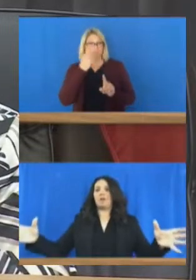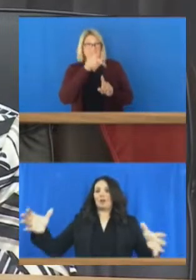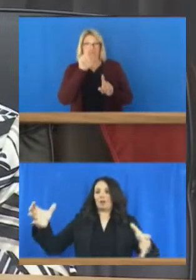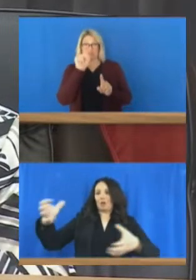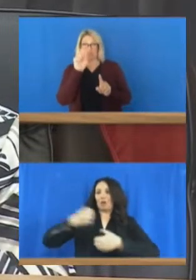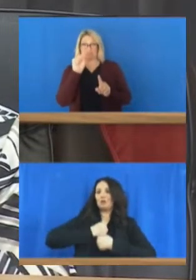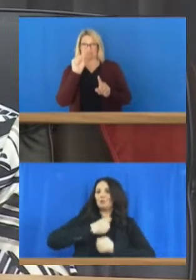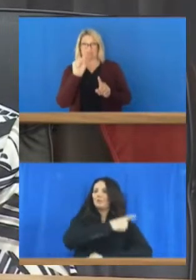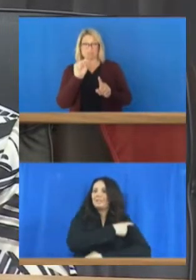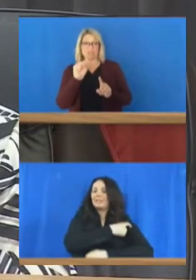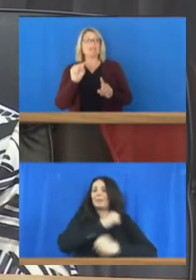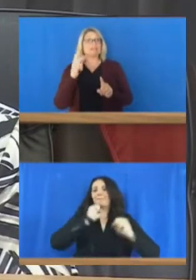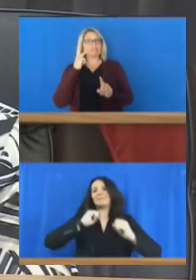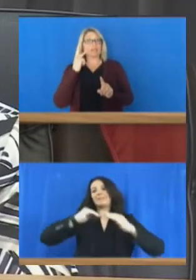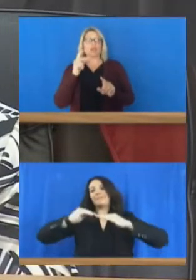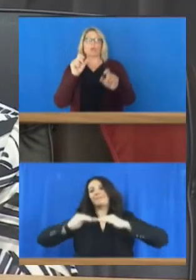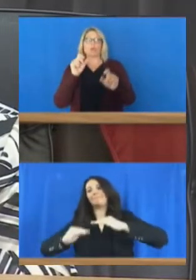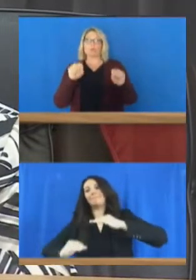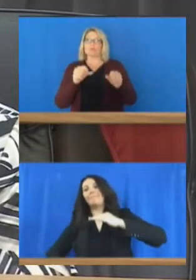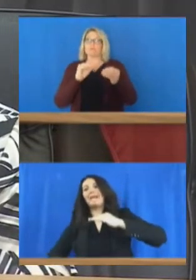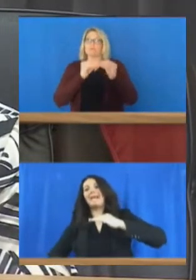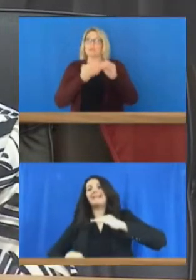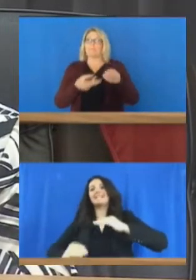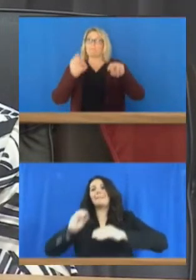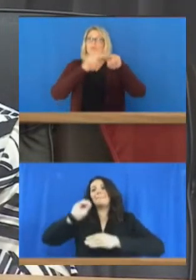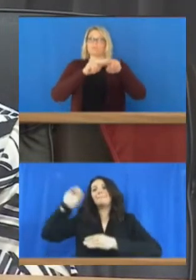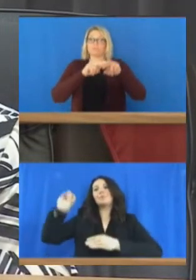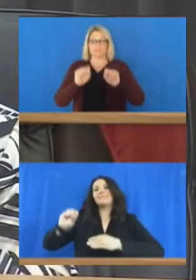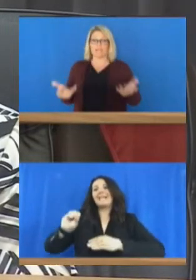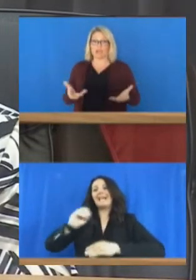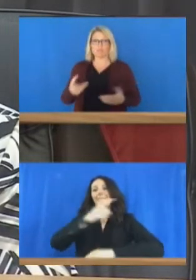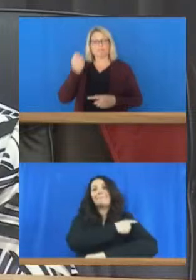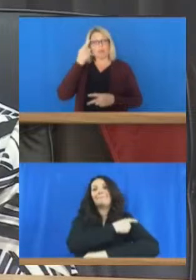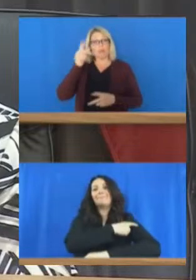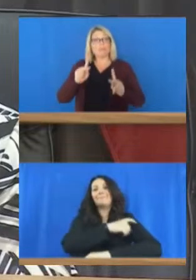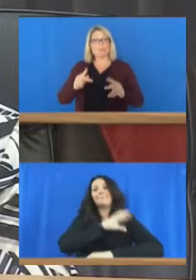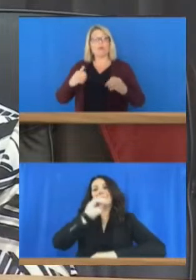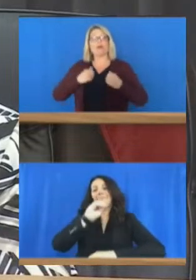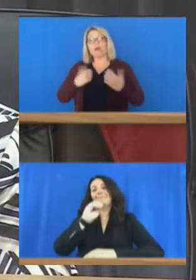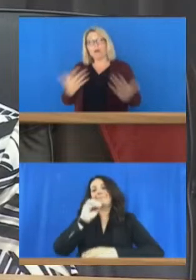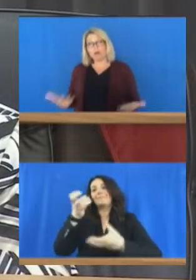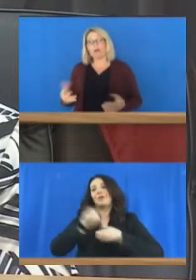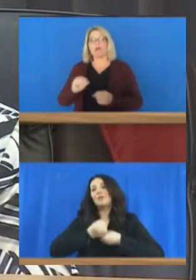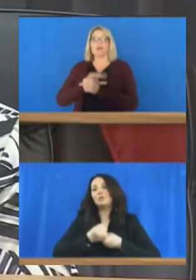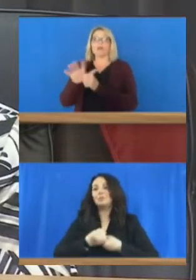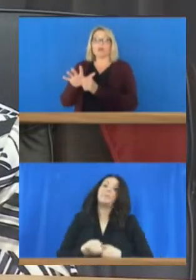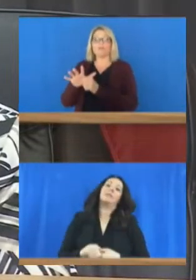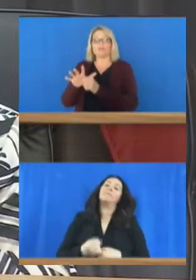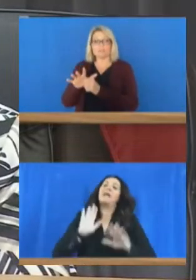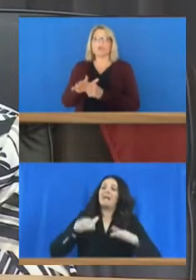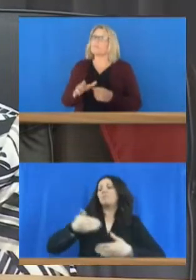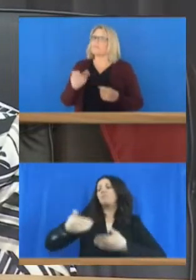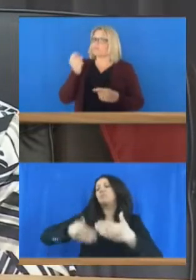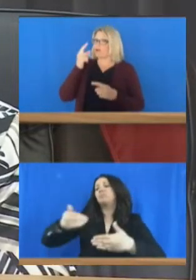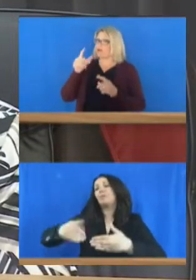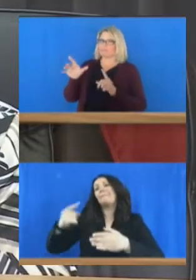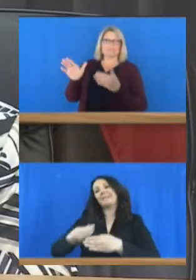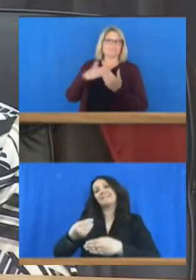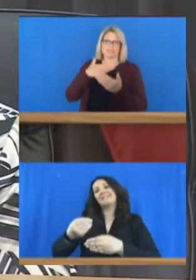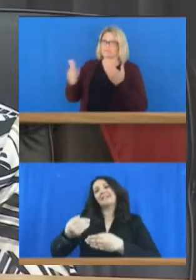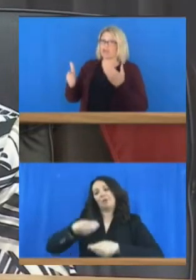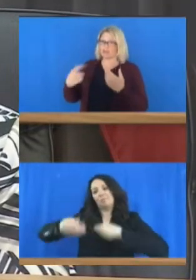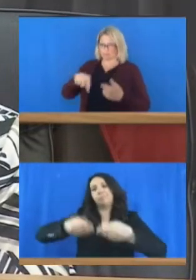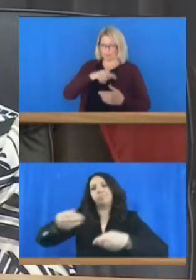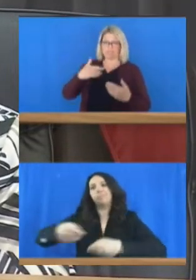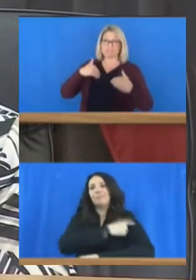would get notification of a case, and in some cases, a decision was made to rapid test the close contacts, and within less than